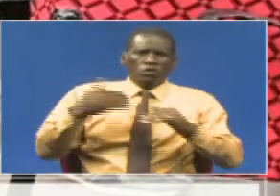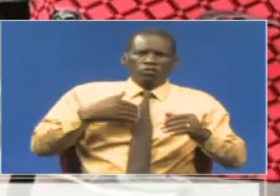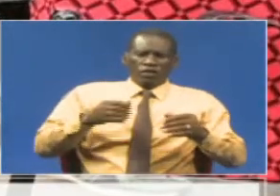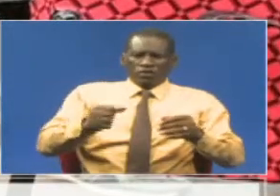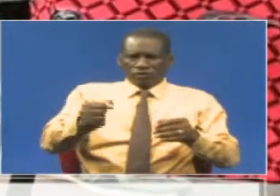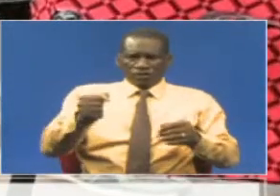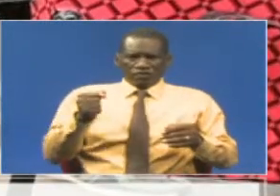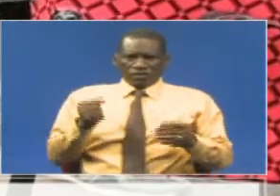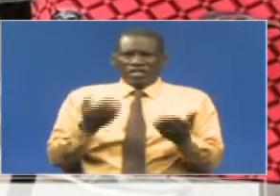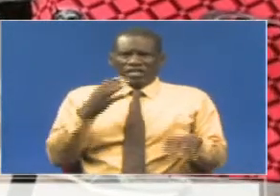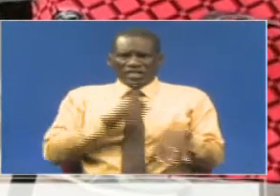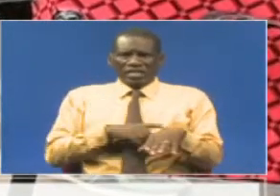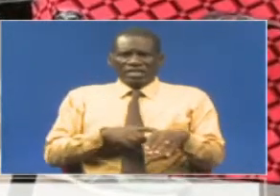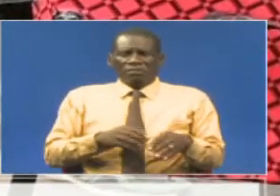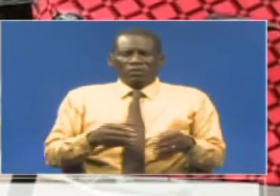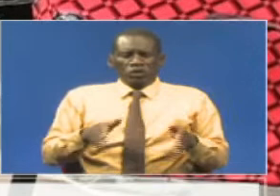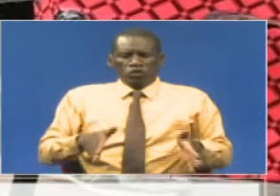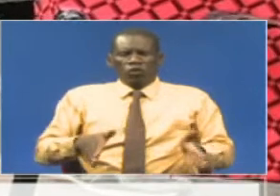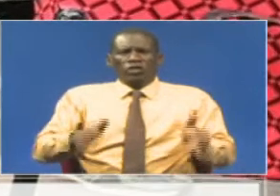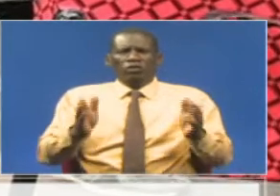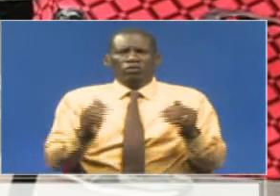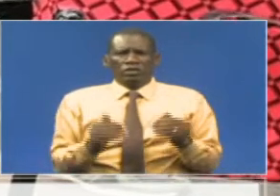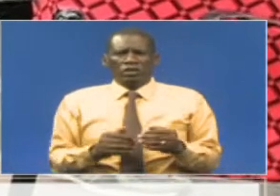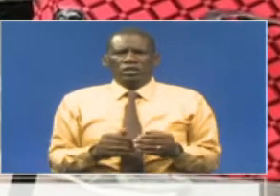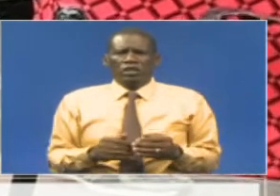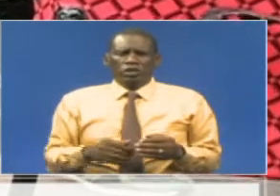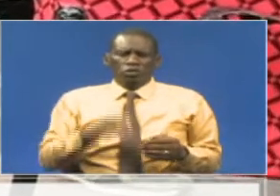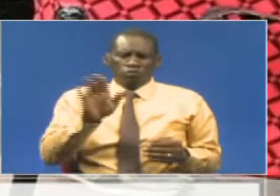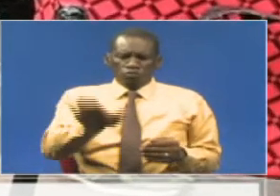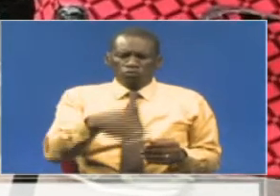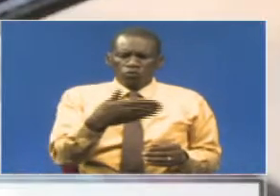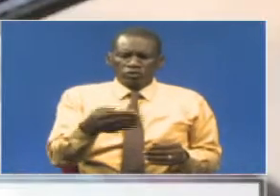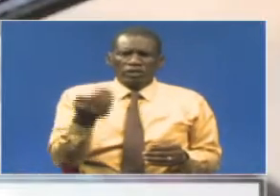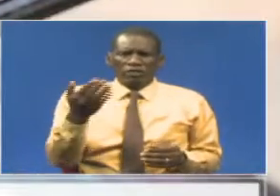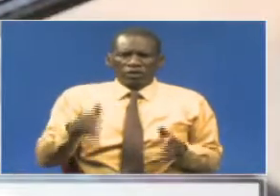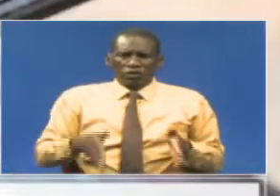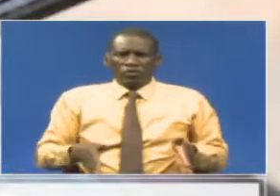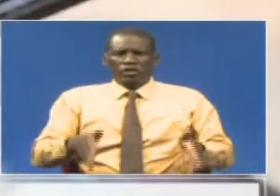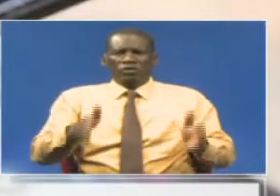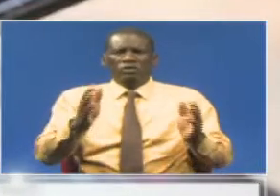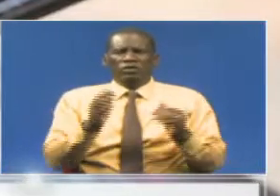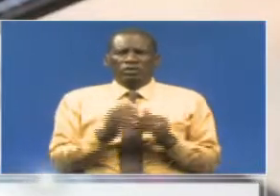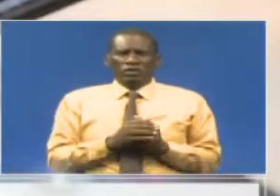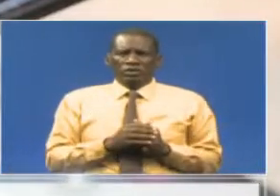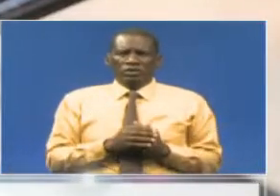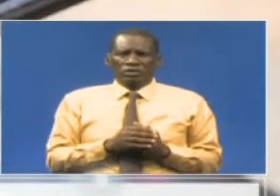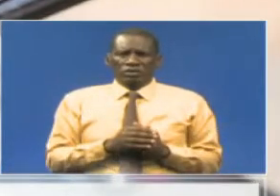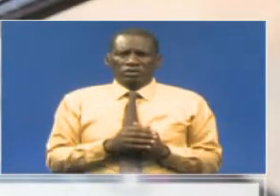And whenever he hits the road, a playlist keeps him company on the road.